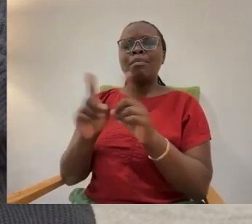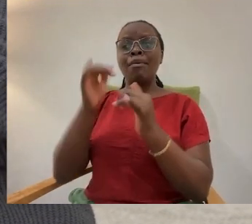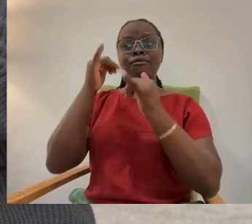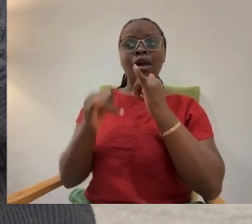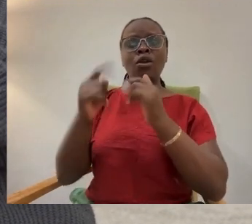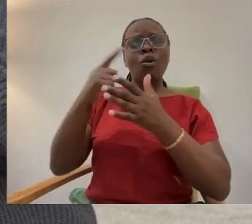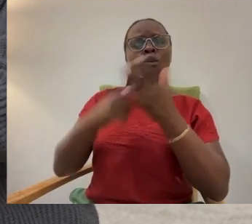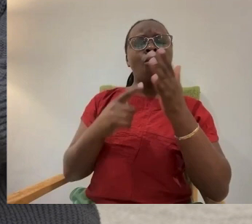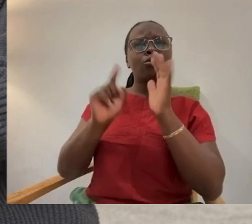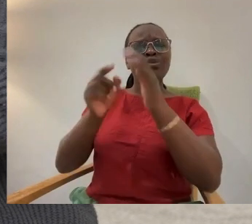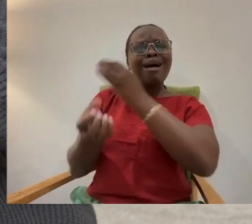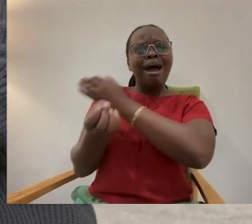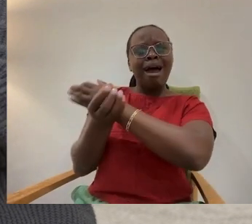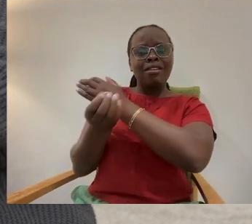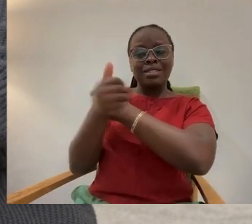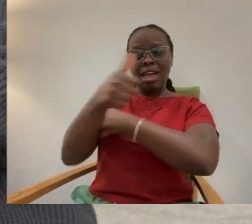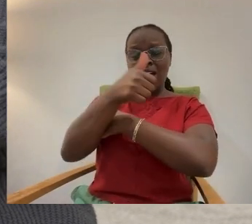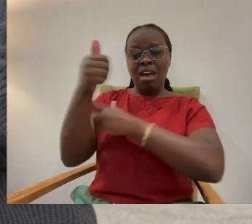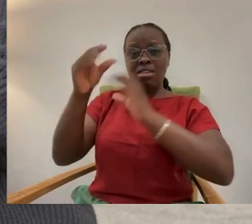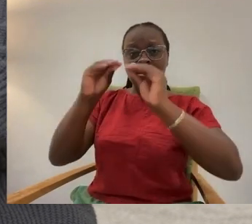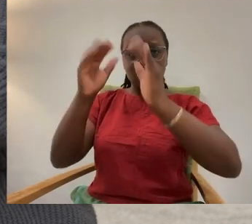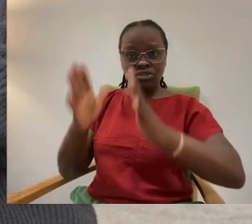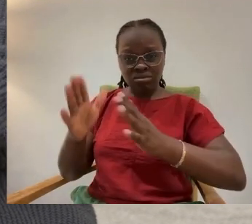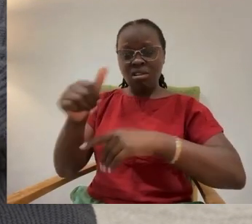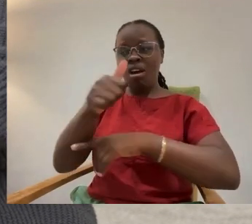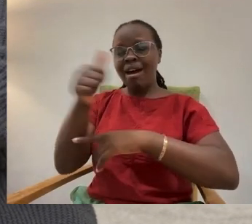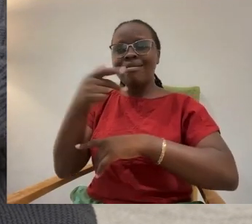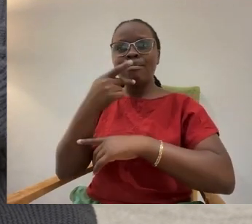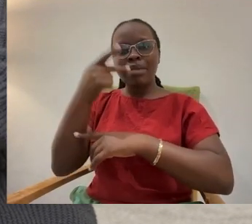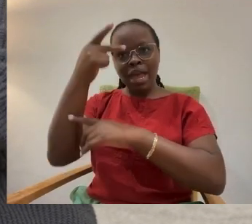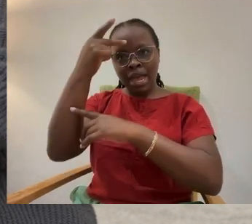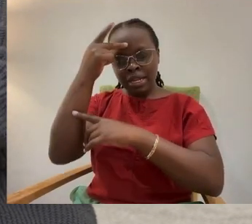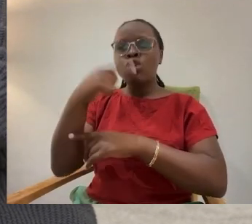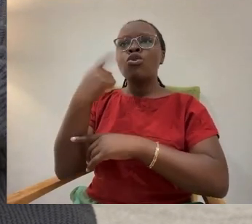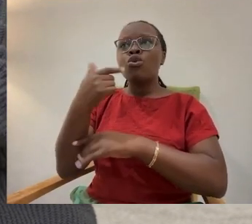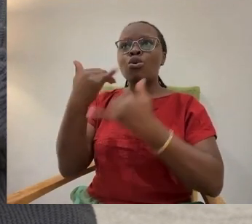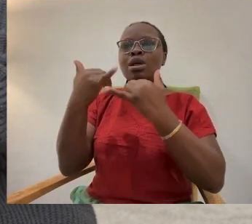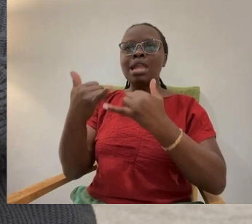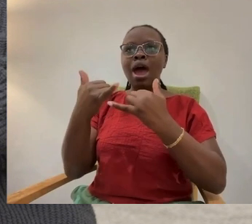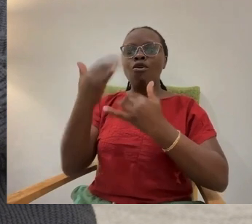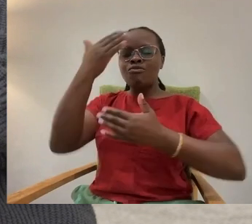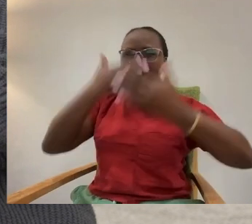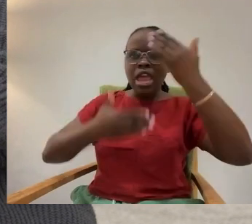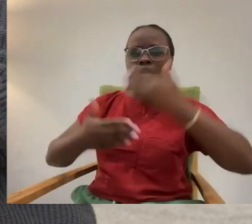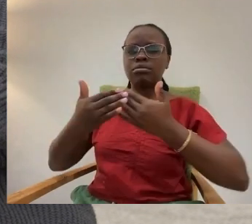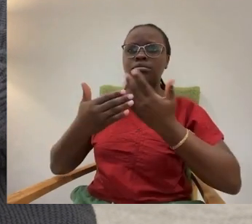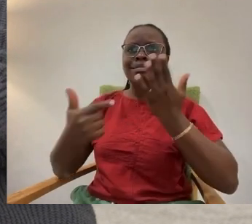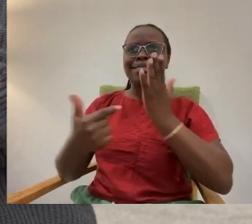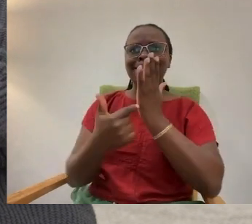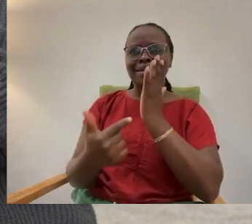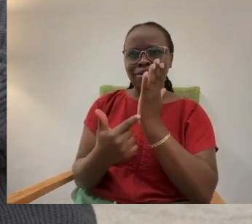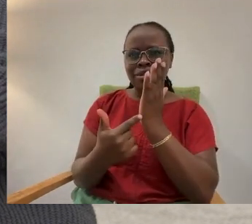other teachers or parents or schools that are need to integrate EdTech more, but are maybe in that resistance